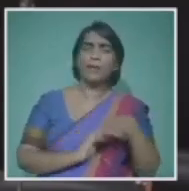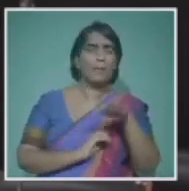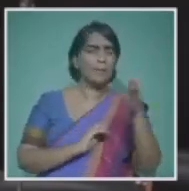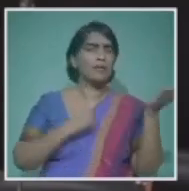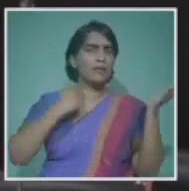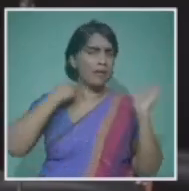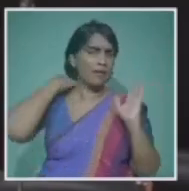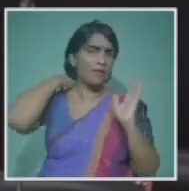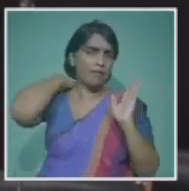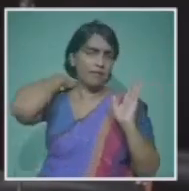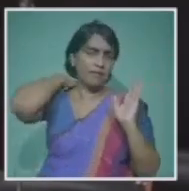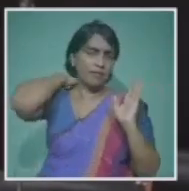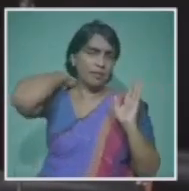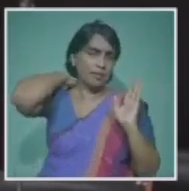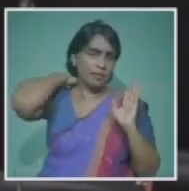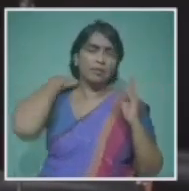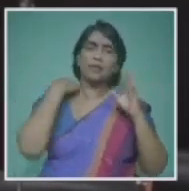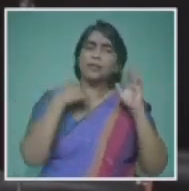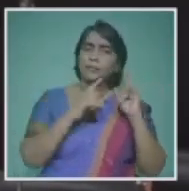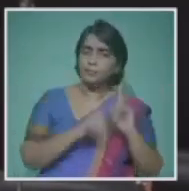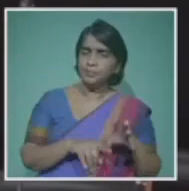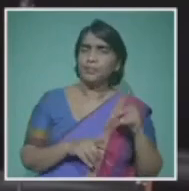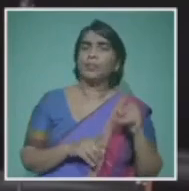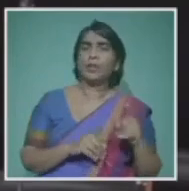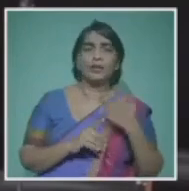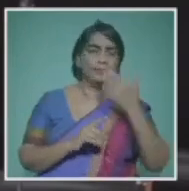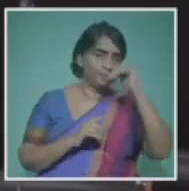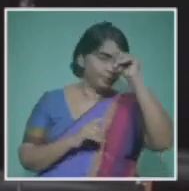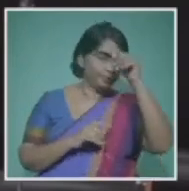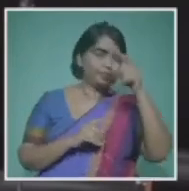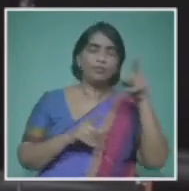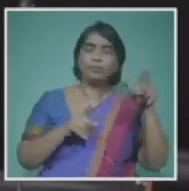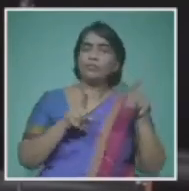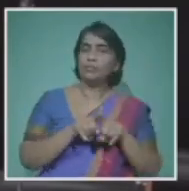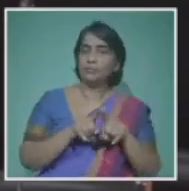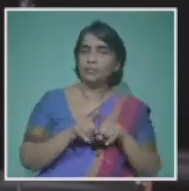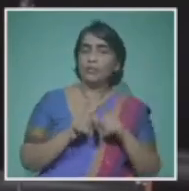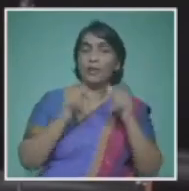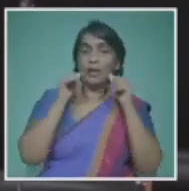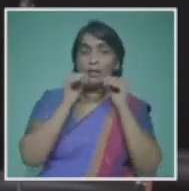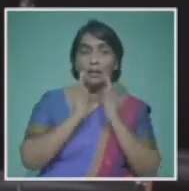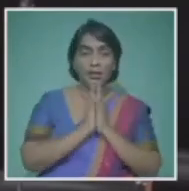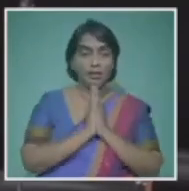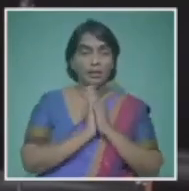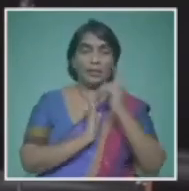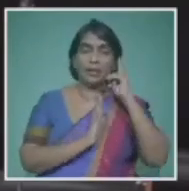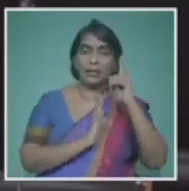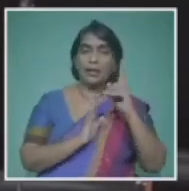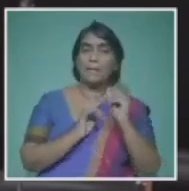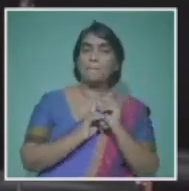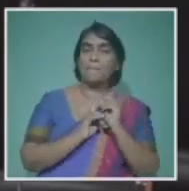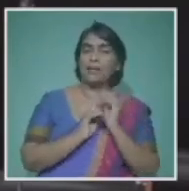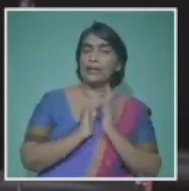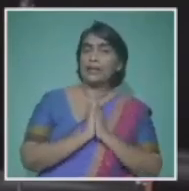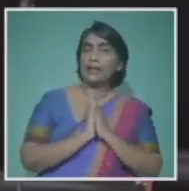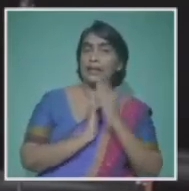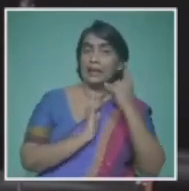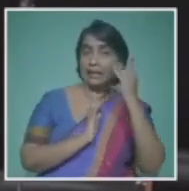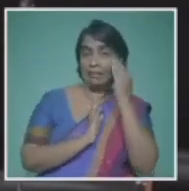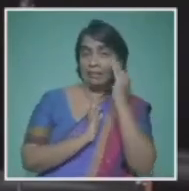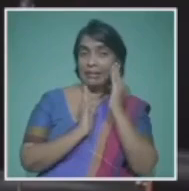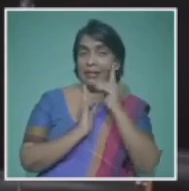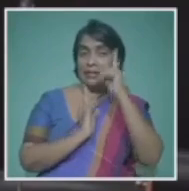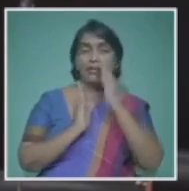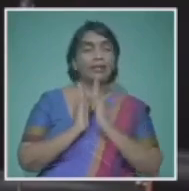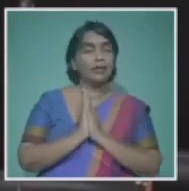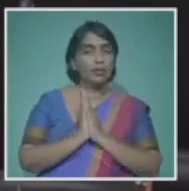so many Hindu gods, Vishnu, Skandakuma, Kataragama, we have Pattini, then we have